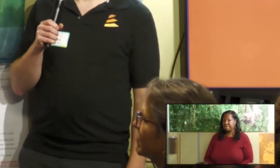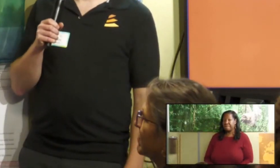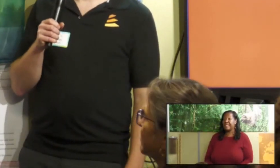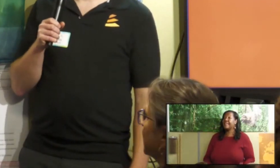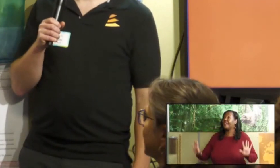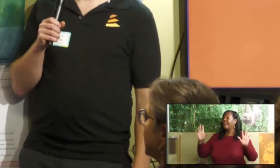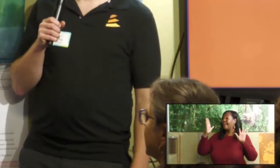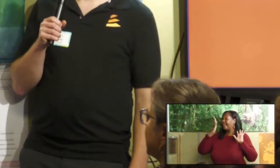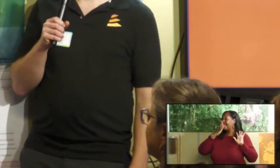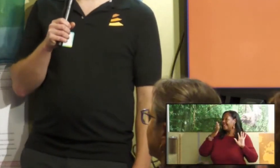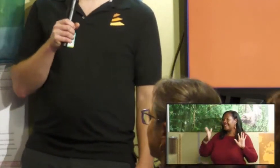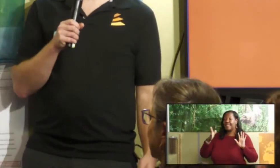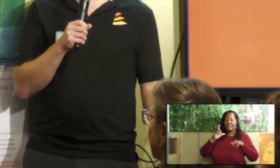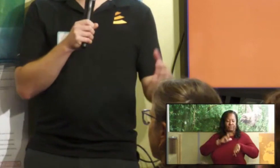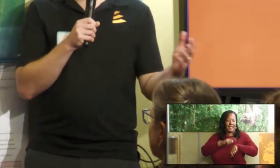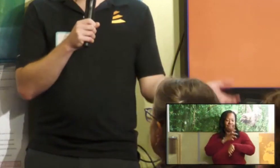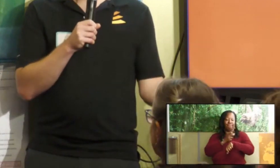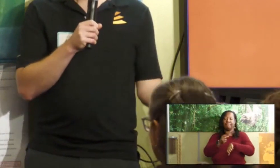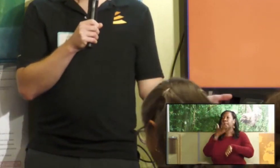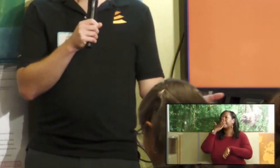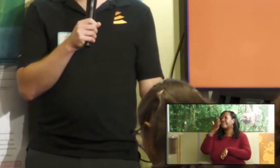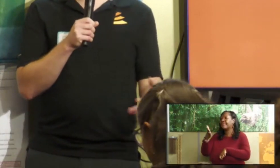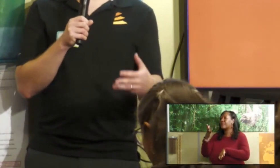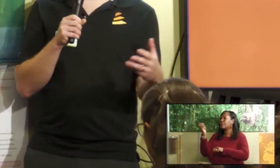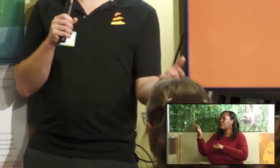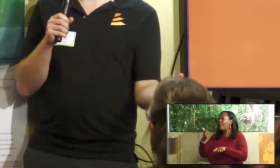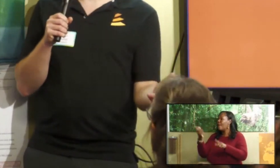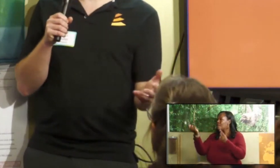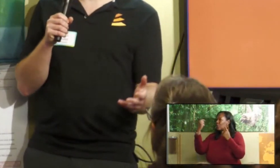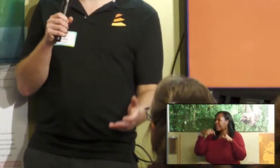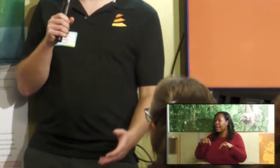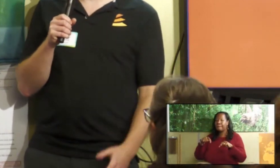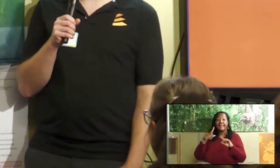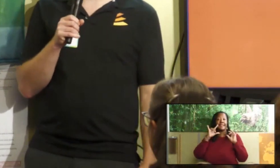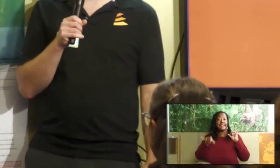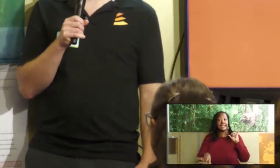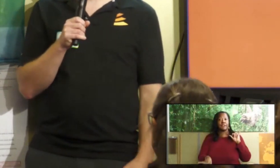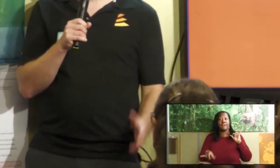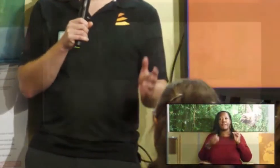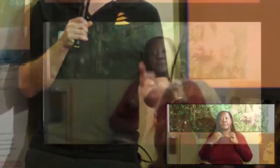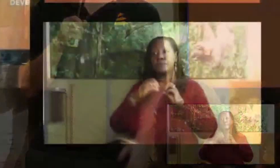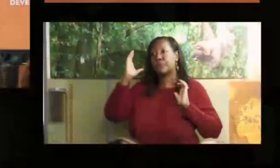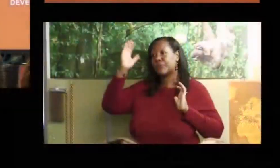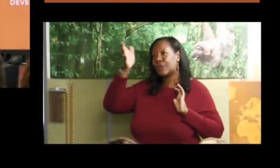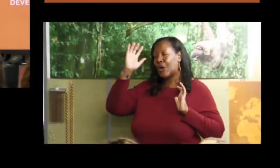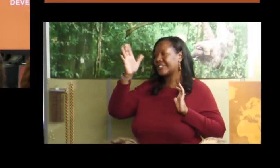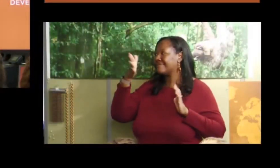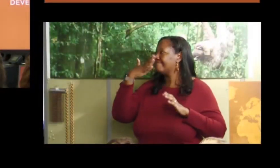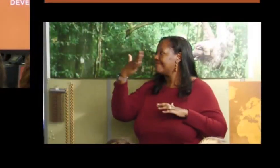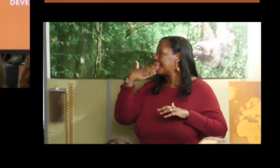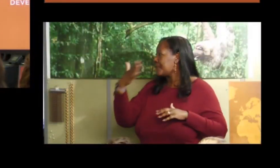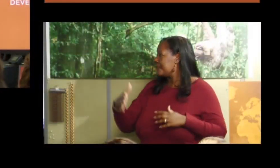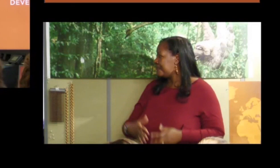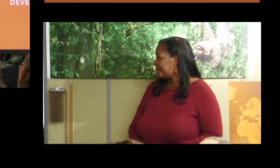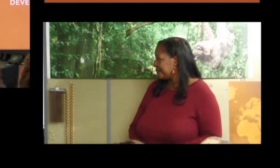Okay, well, I think we're pretty much out of time, but thank you all for coming, and stick around. There's more talks, and thank you.